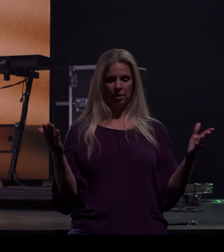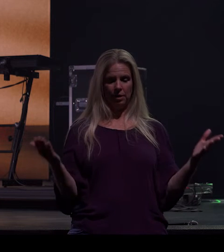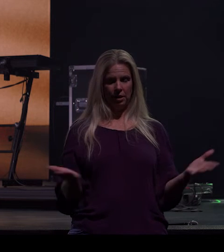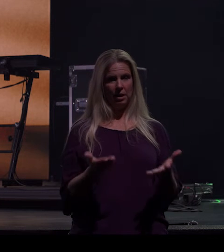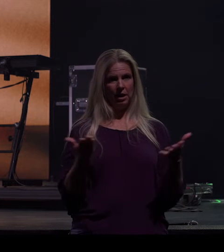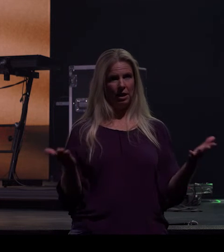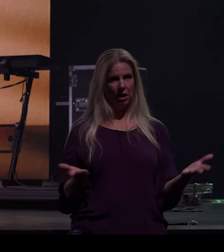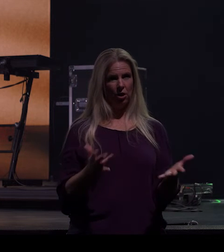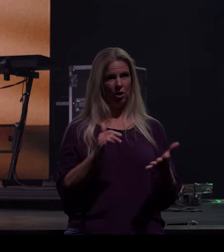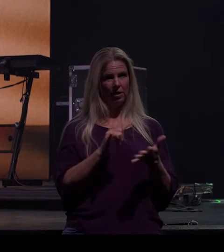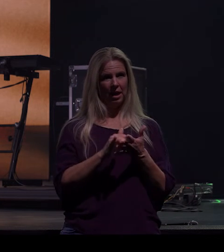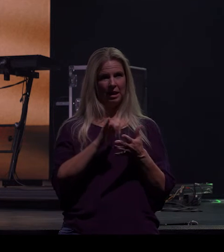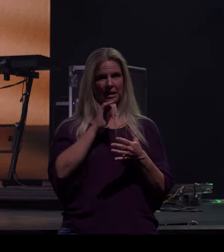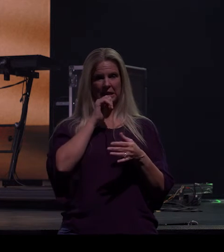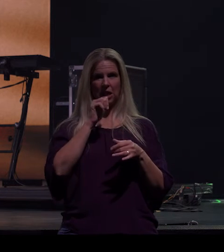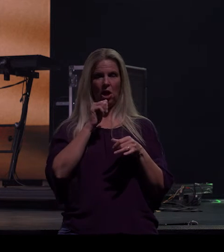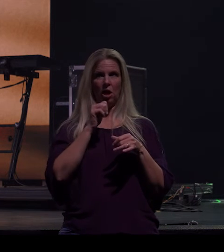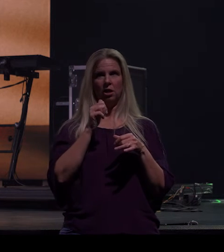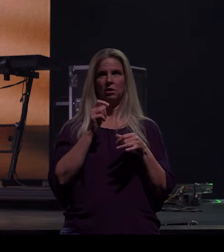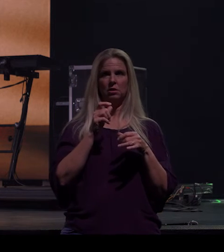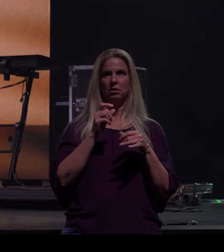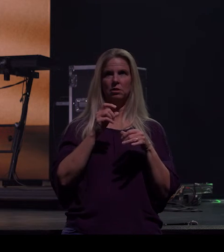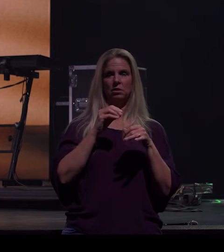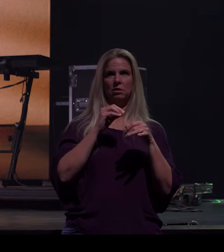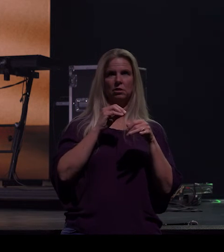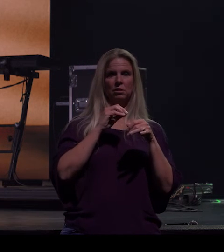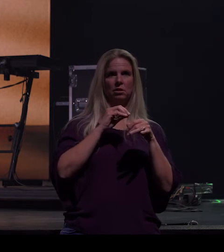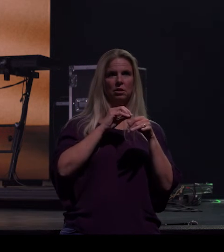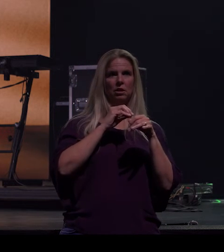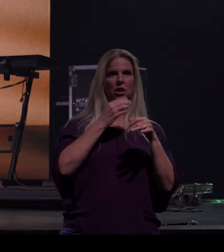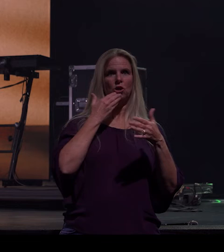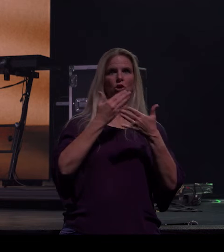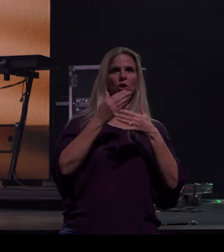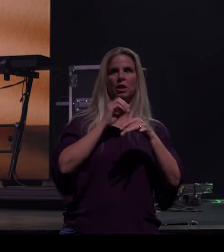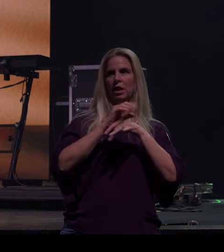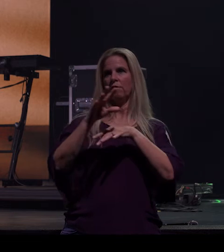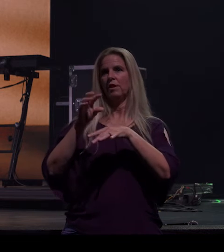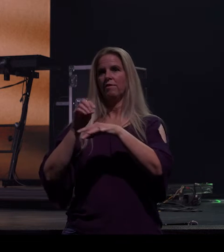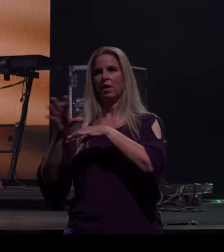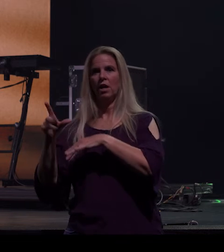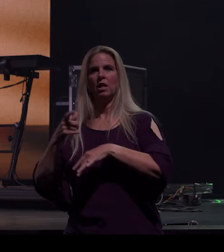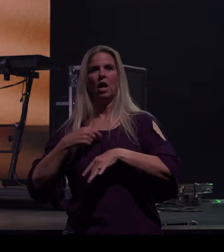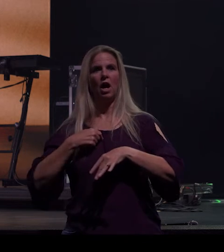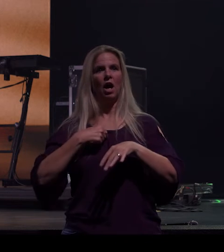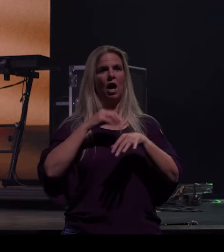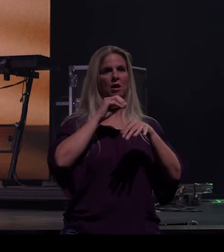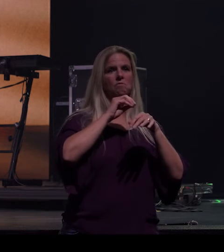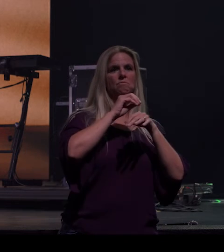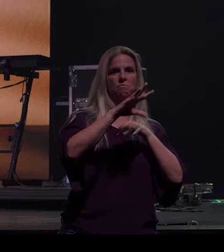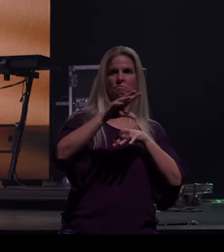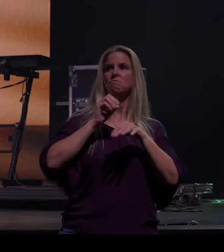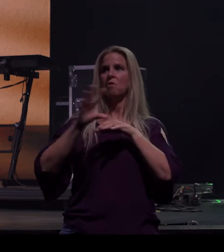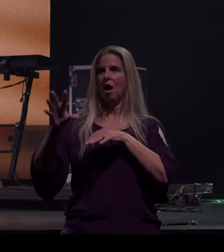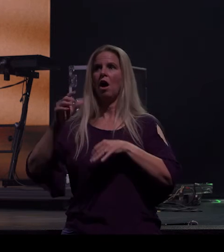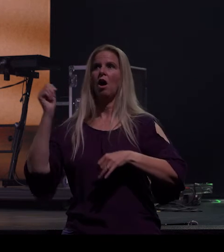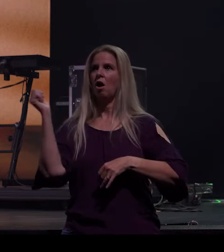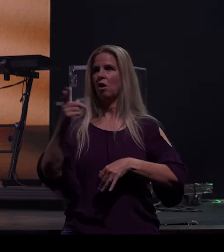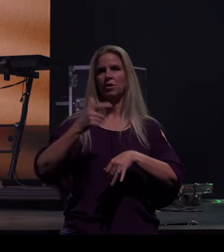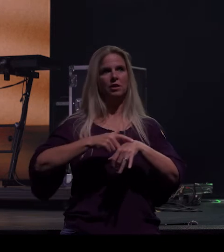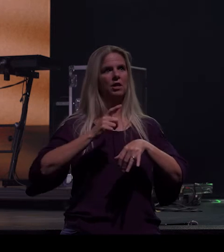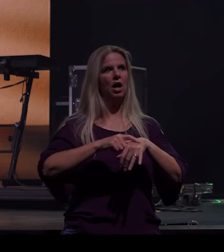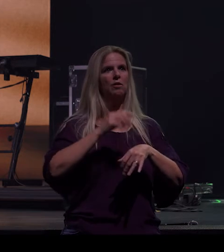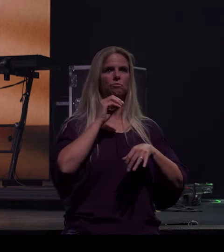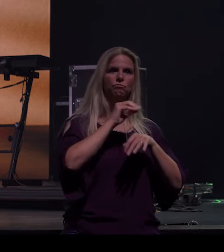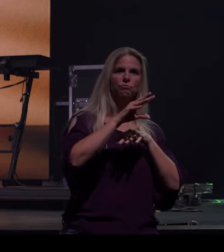And some of you are thinking this, finally, he said it. Like he's been talking about advice. I get advice all the time. Like I get advice